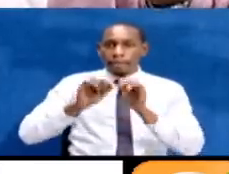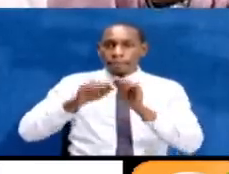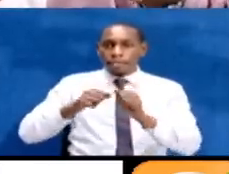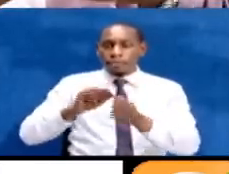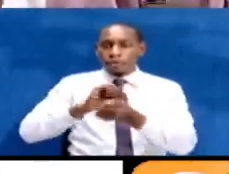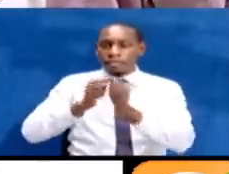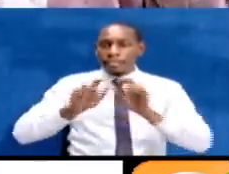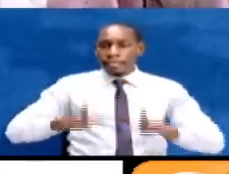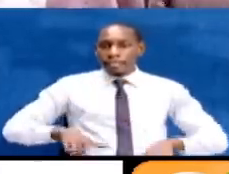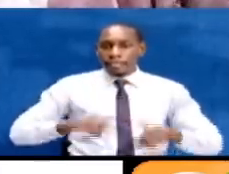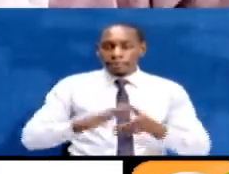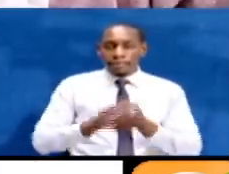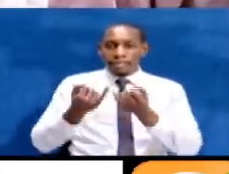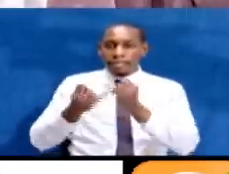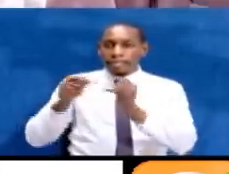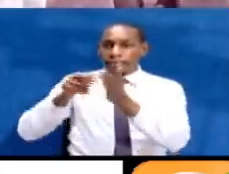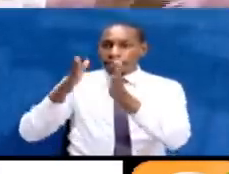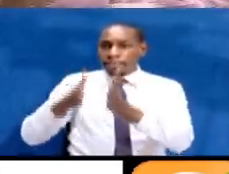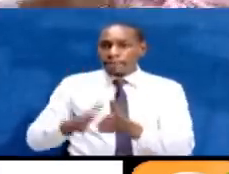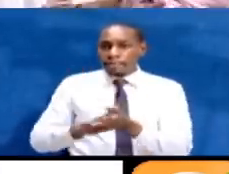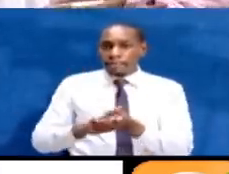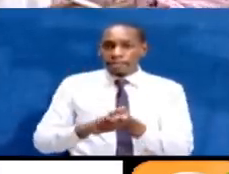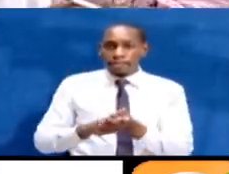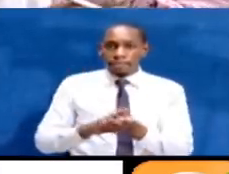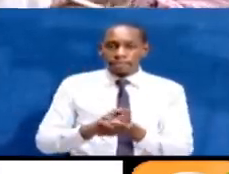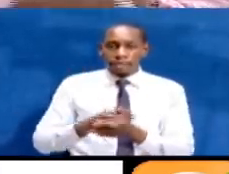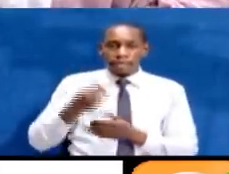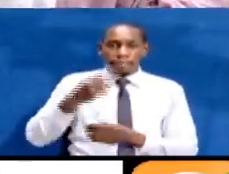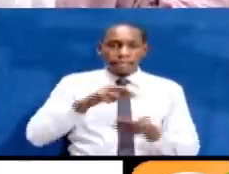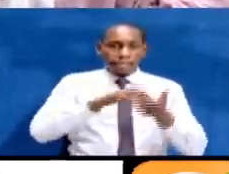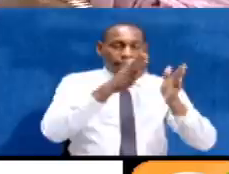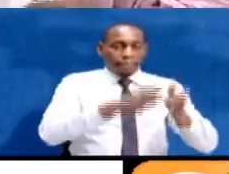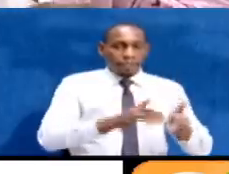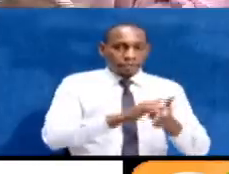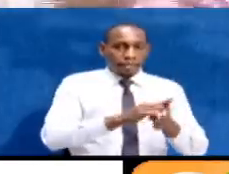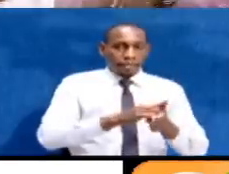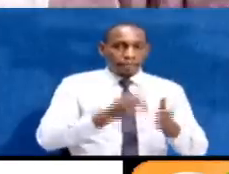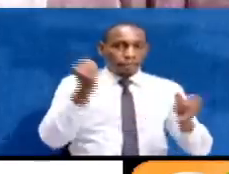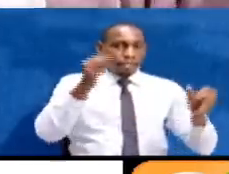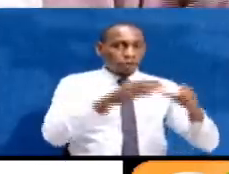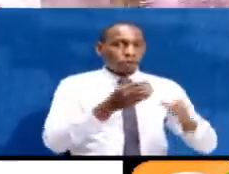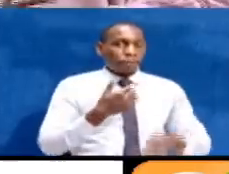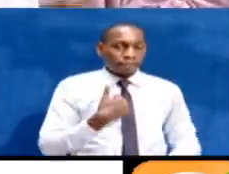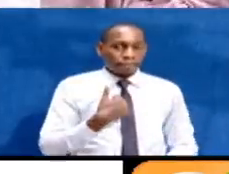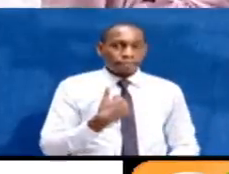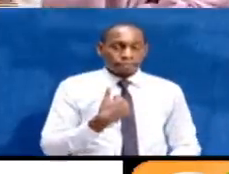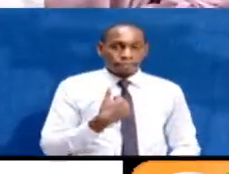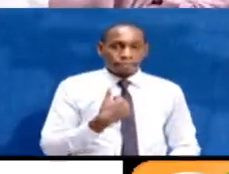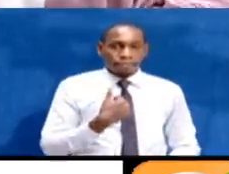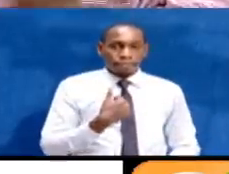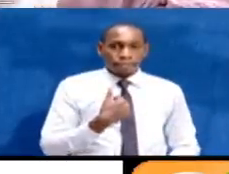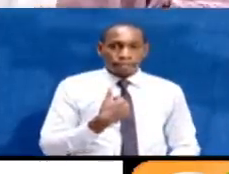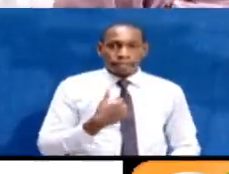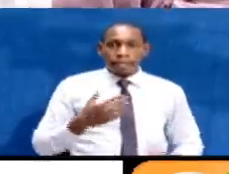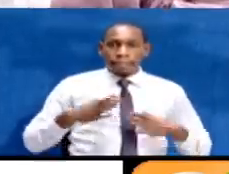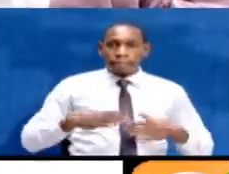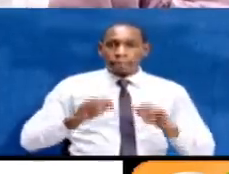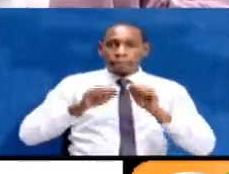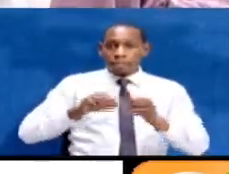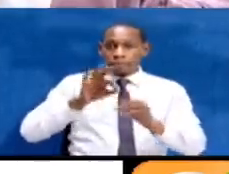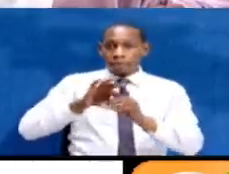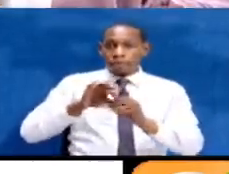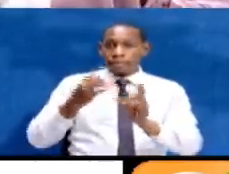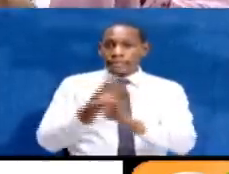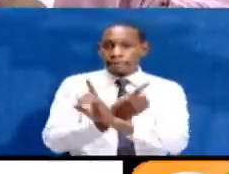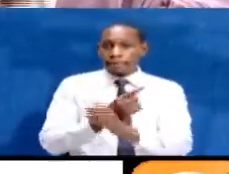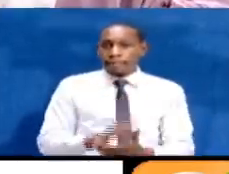difference in their lives. We've had independent candidates, candidates who are running in parties that are deemed to be popular in particular areas. People can make a